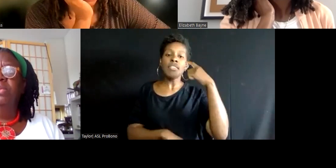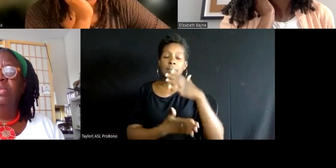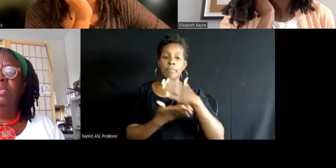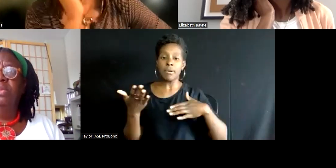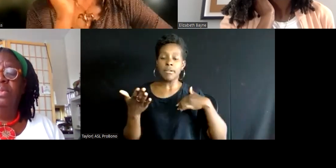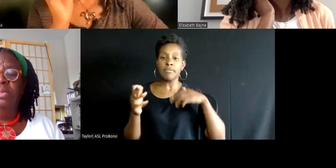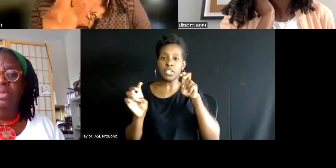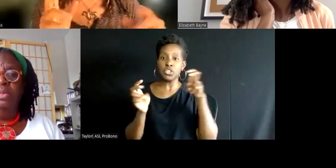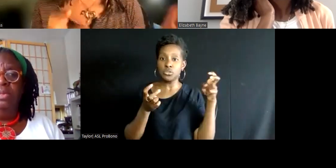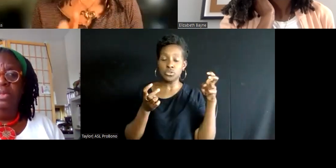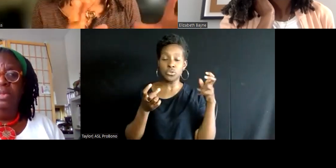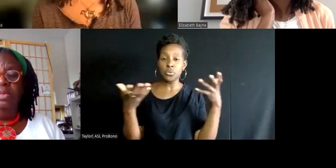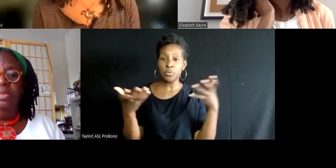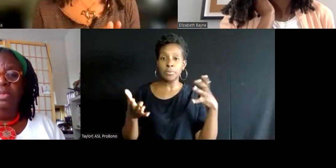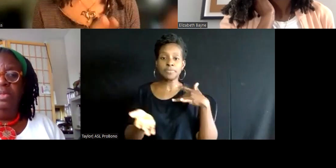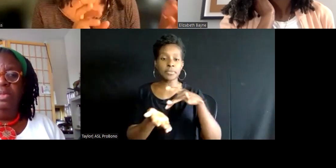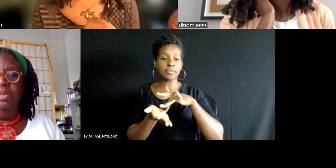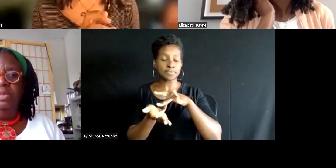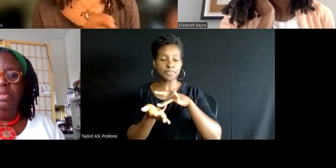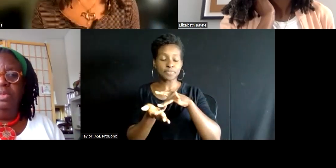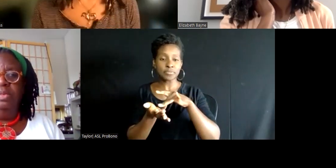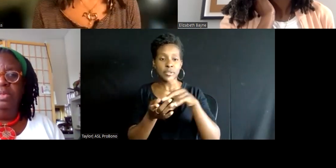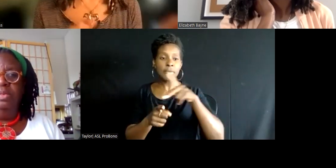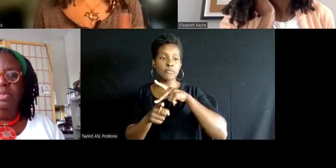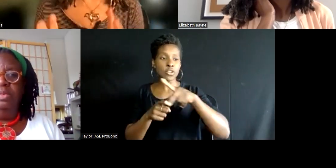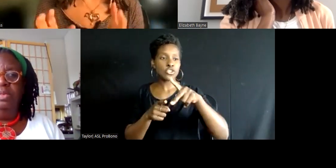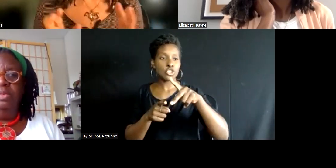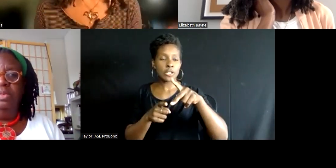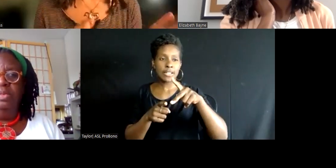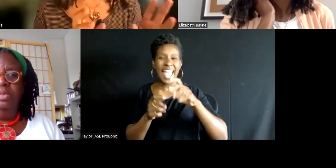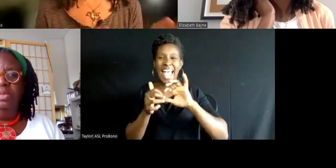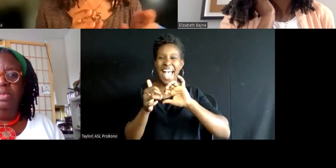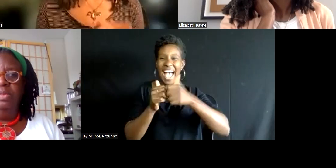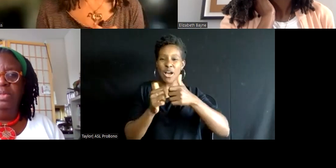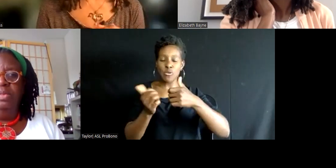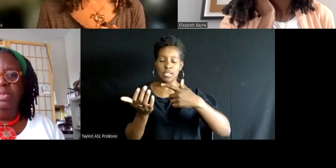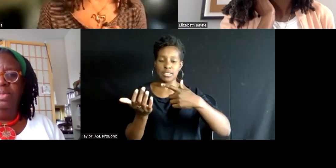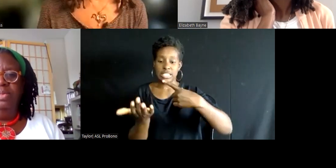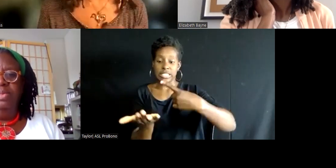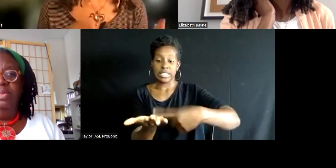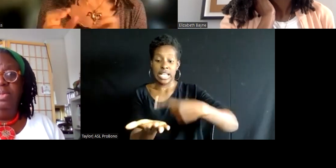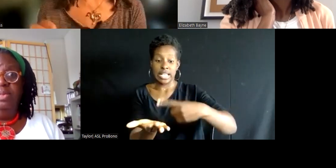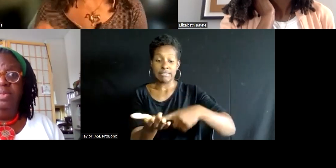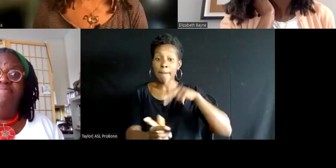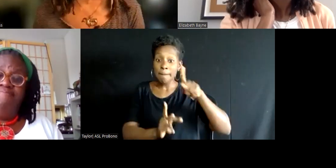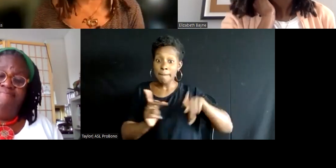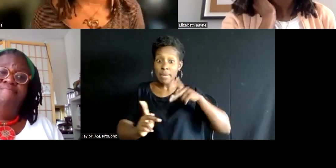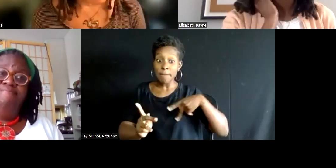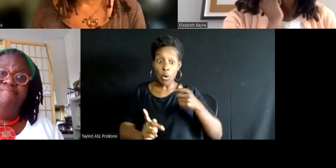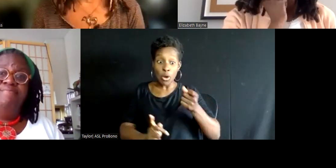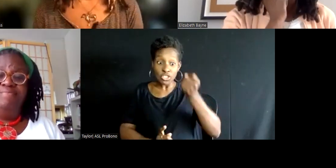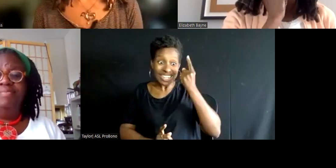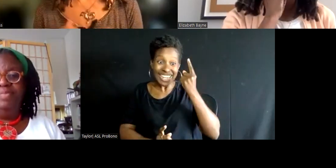is the medical profession speaks a form of English that is not easily understandable, even to college educated